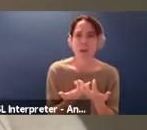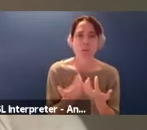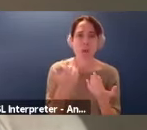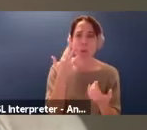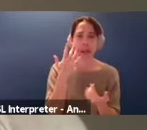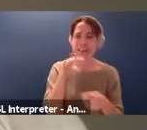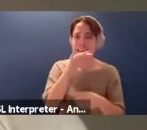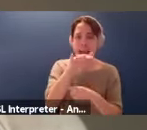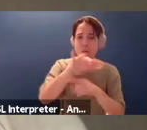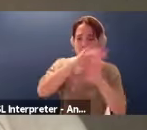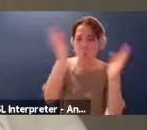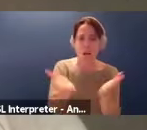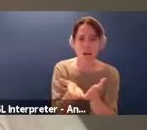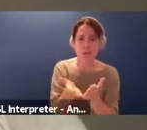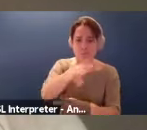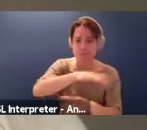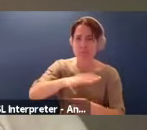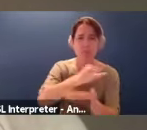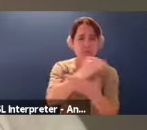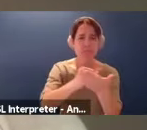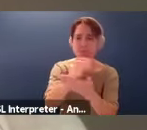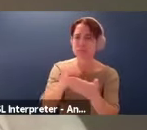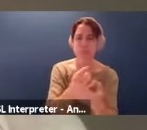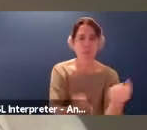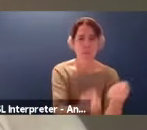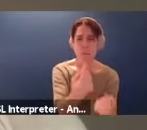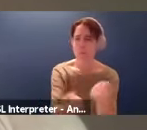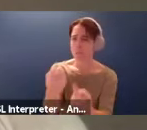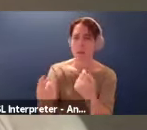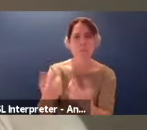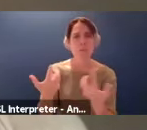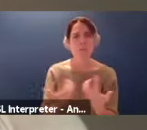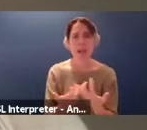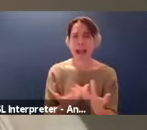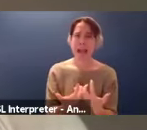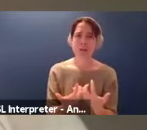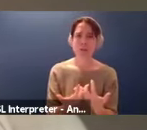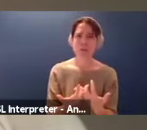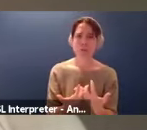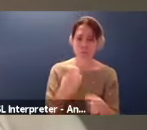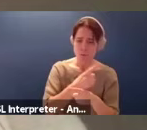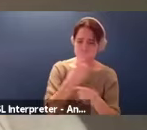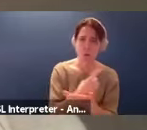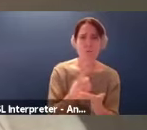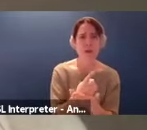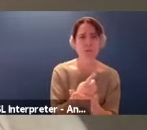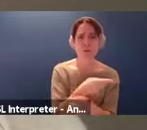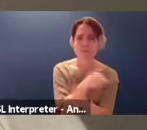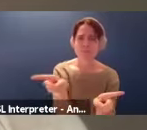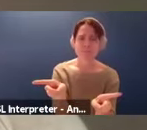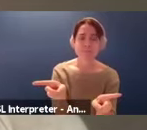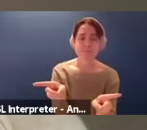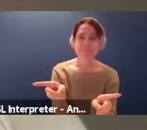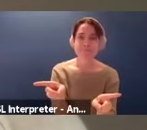and people come into the class often full of um distress and searching for some sort of